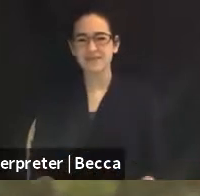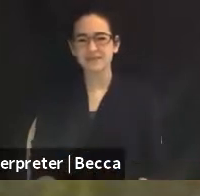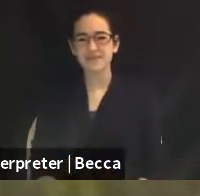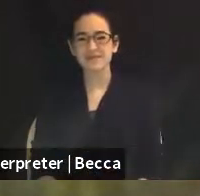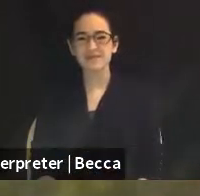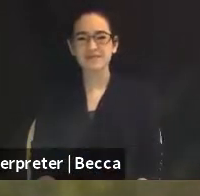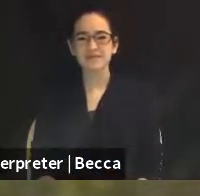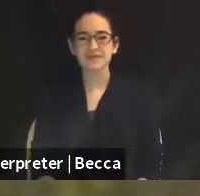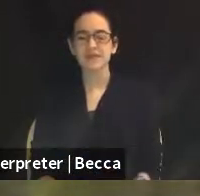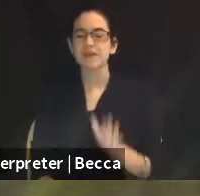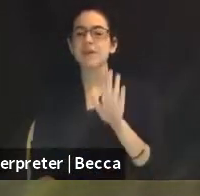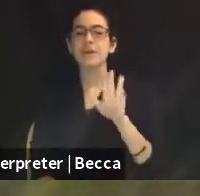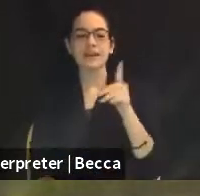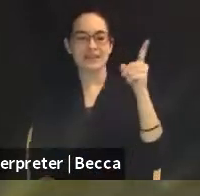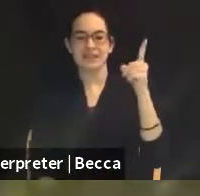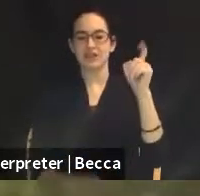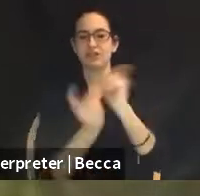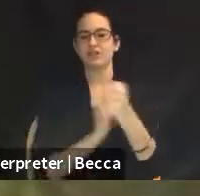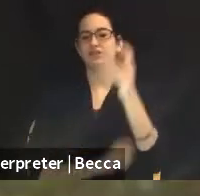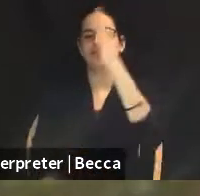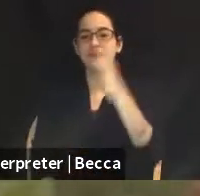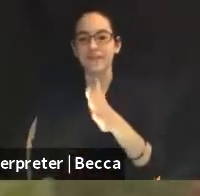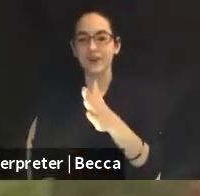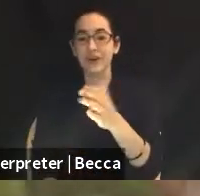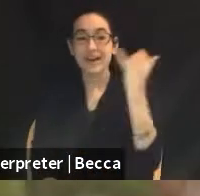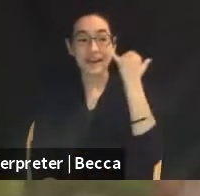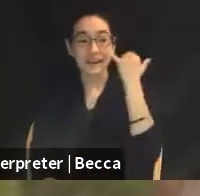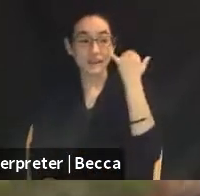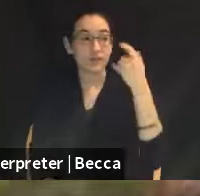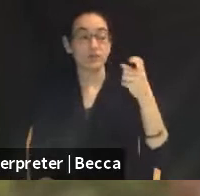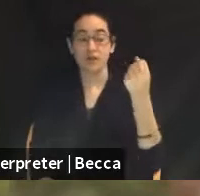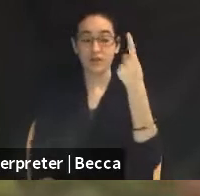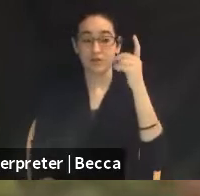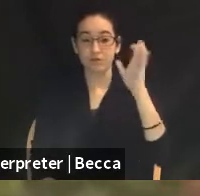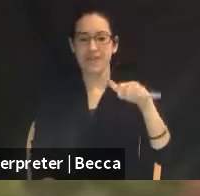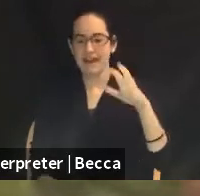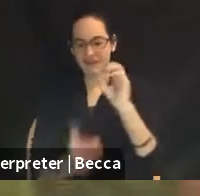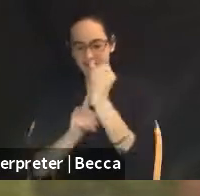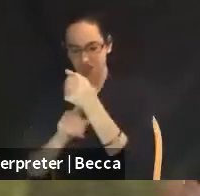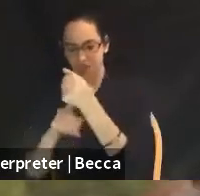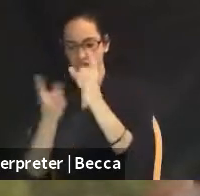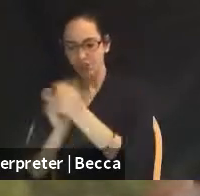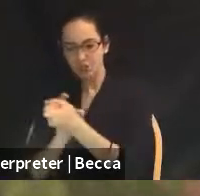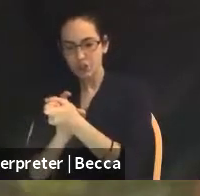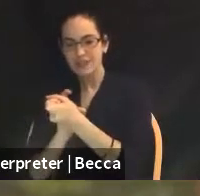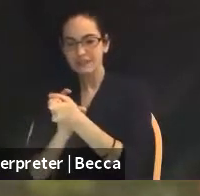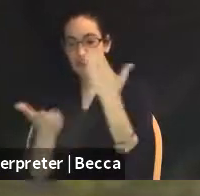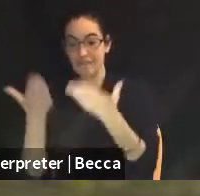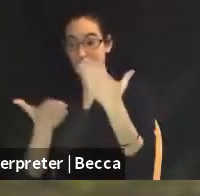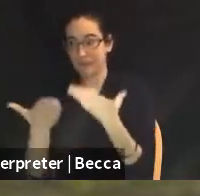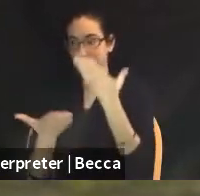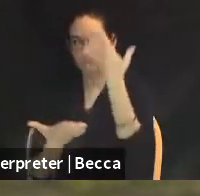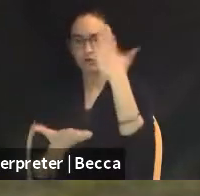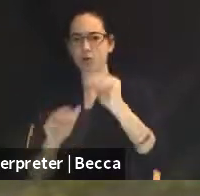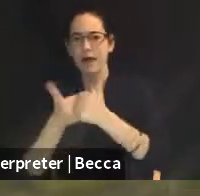but he doesn't change. And if you can get rooted in that, even though scenarios change and you might not always know exactly how to interpret the scenario